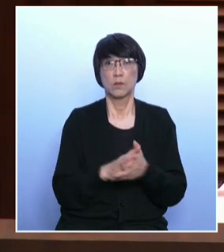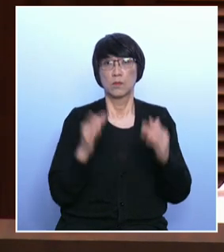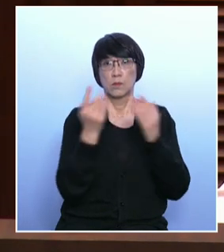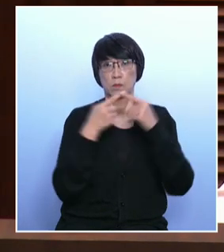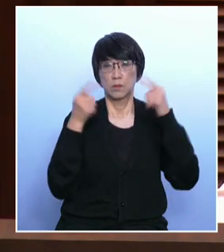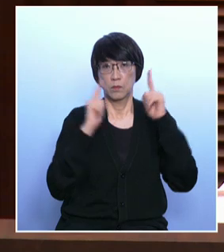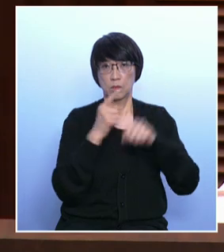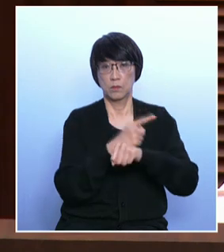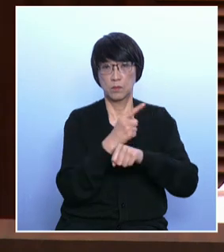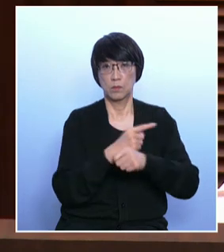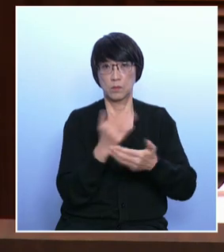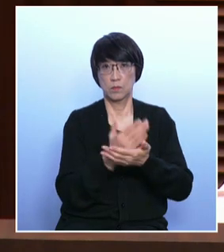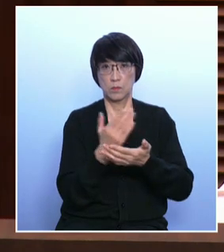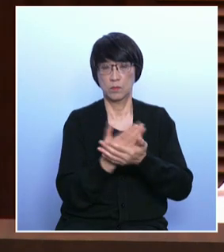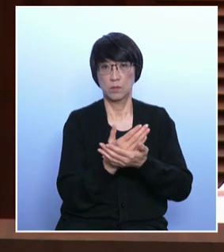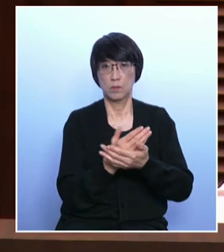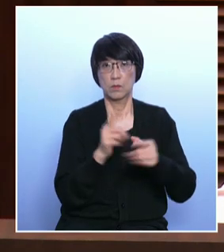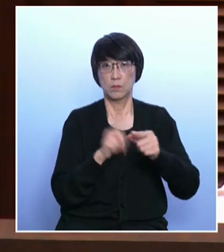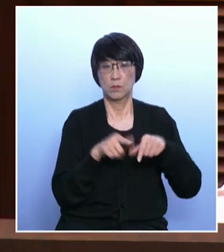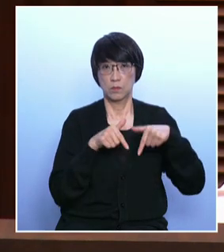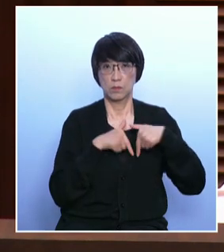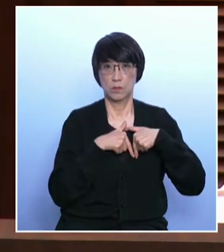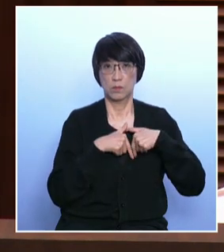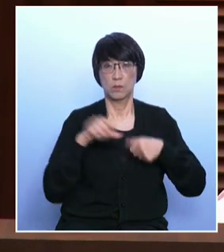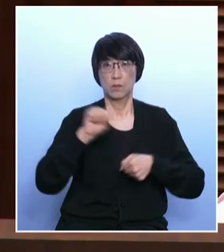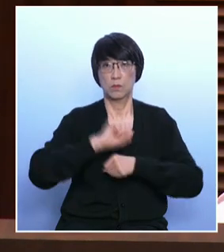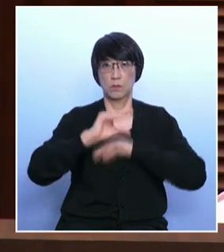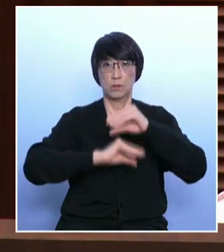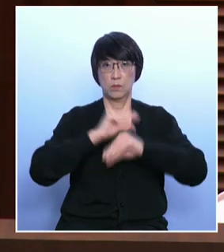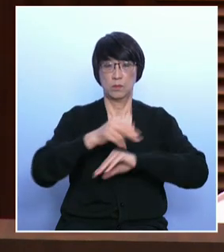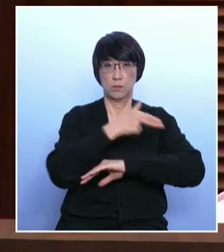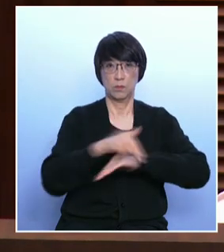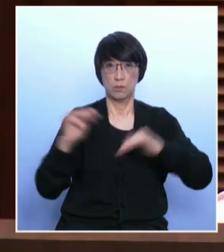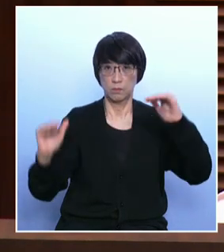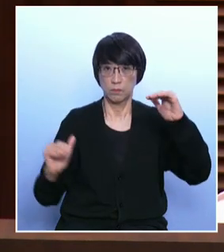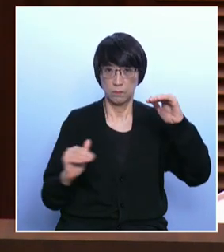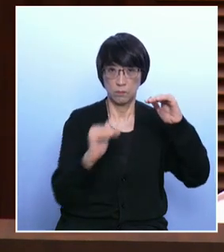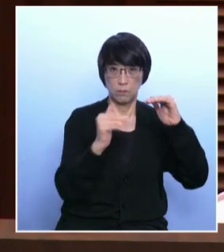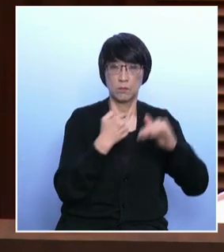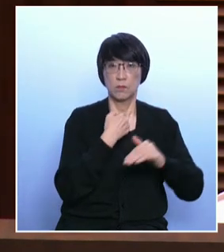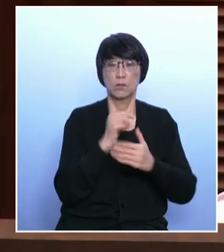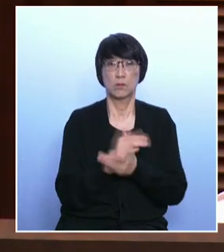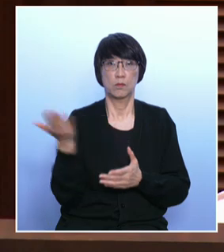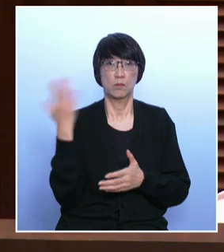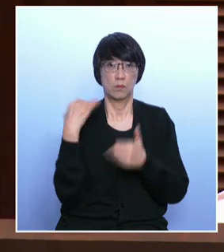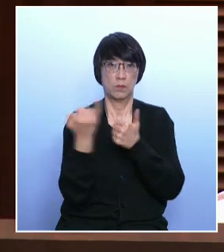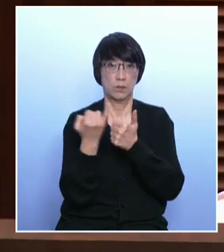needed. On number 6 Session Road, there's a project.